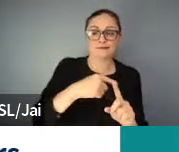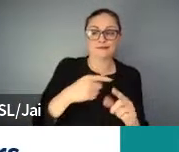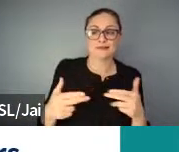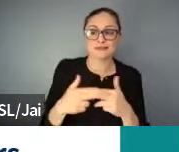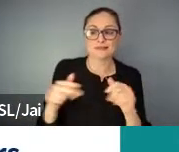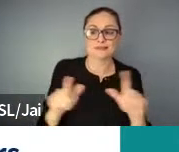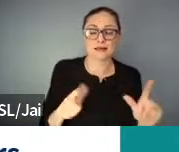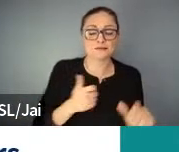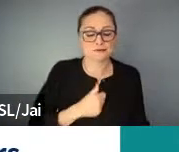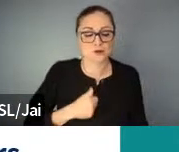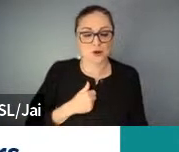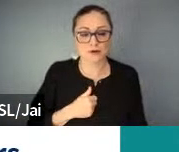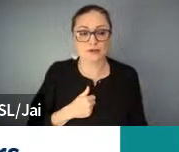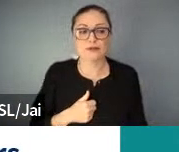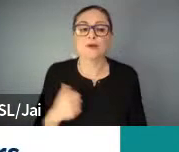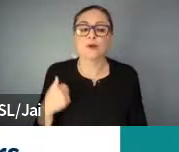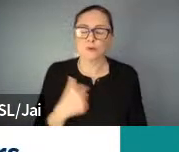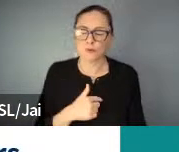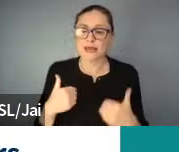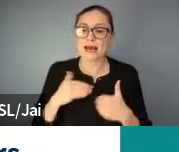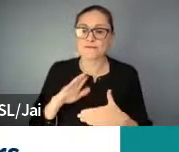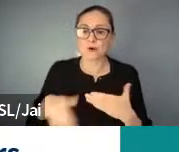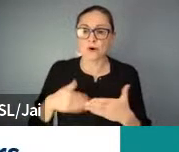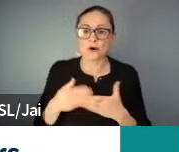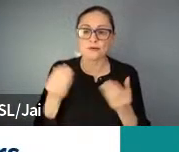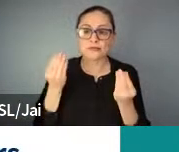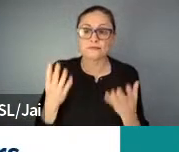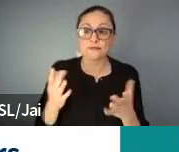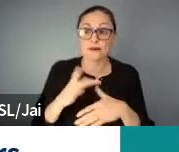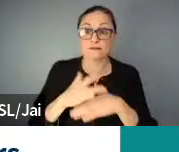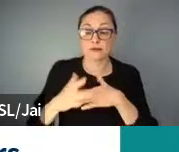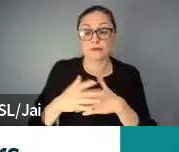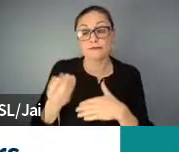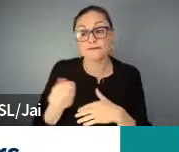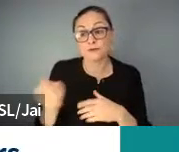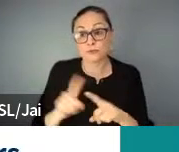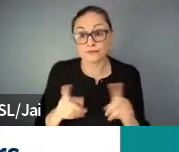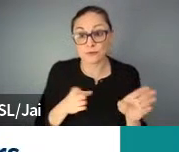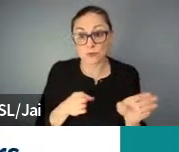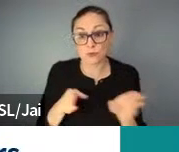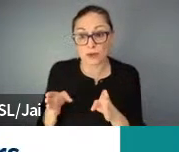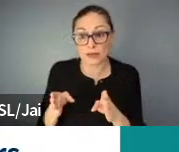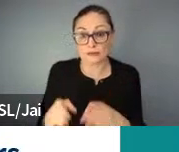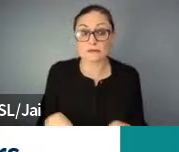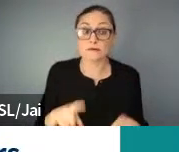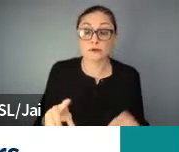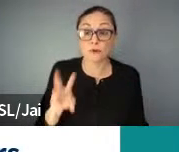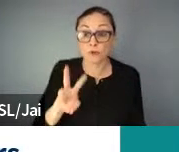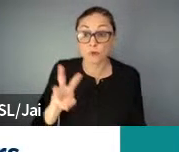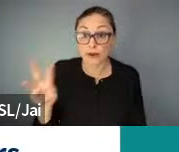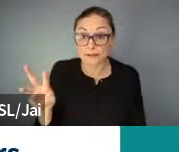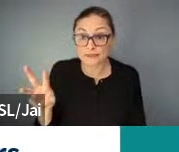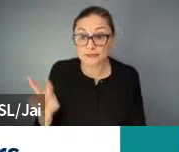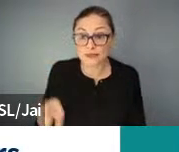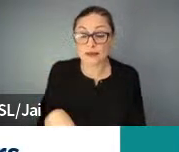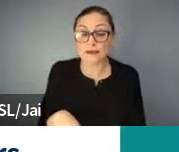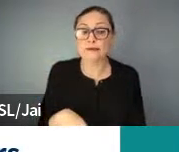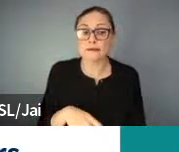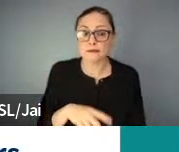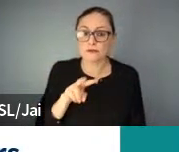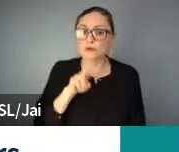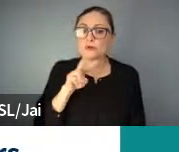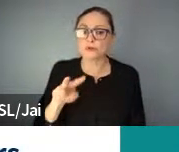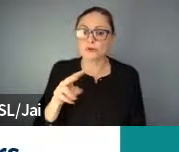apologies. We have this information available a few different ways. So you can go on the website. You can look at the